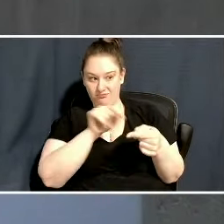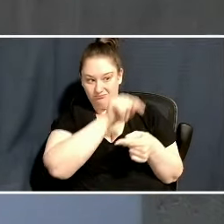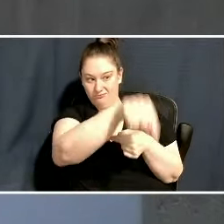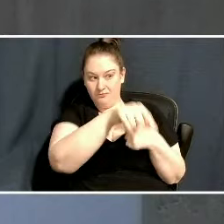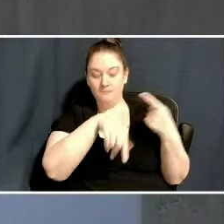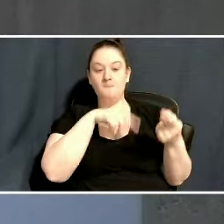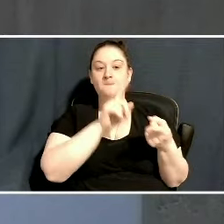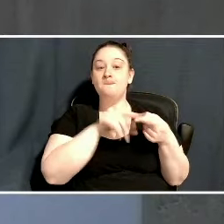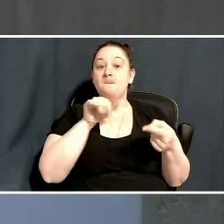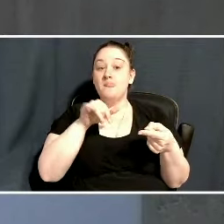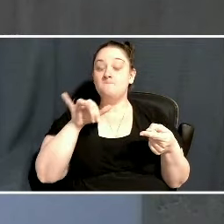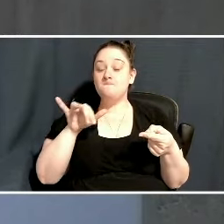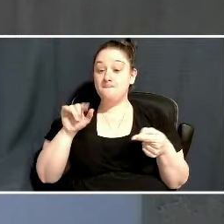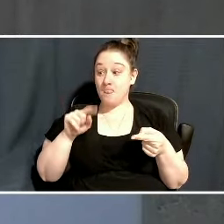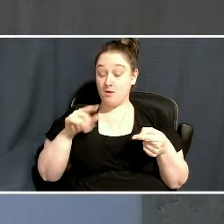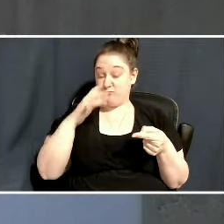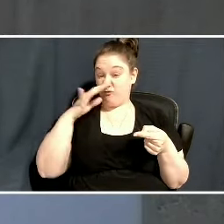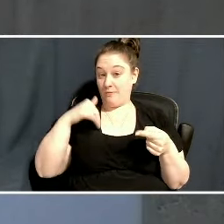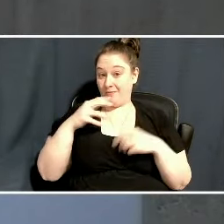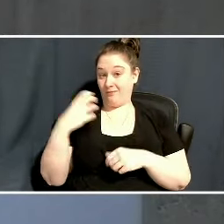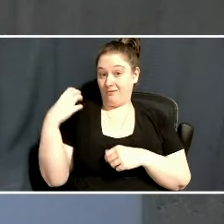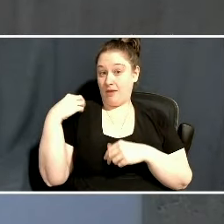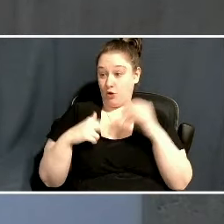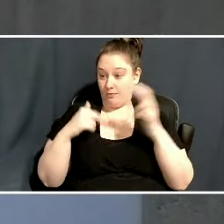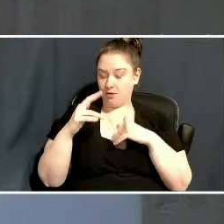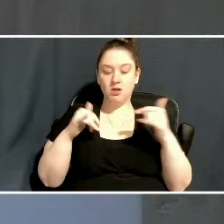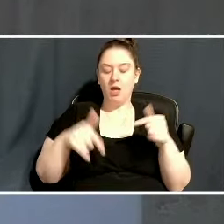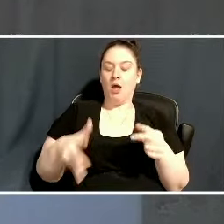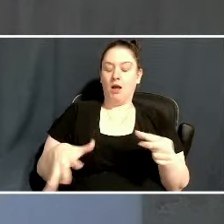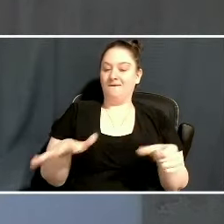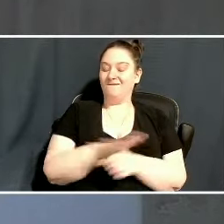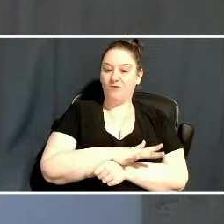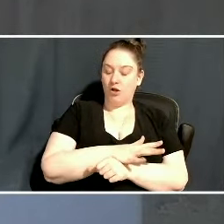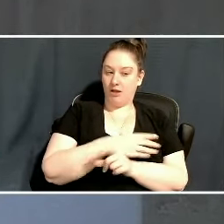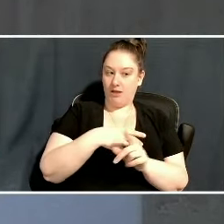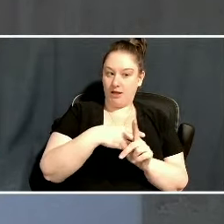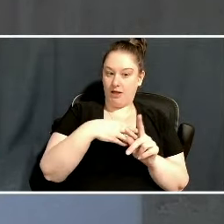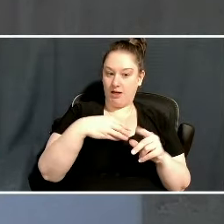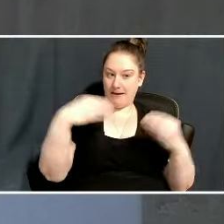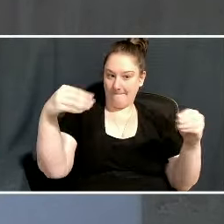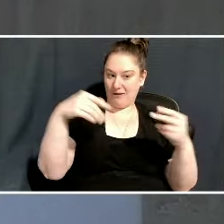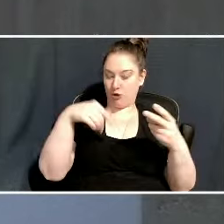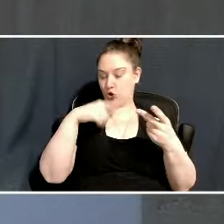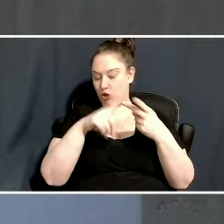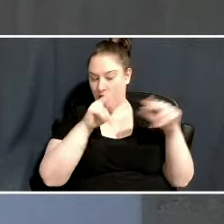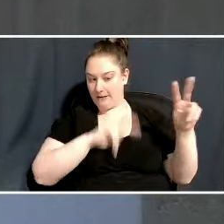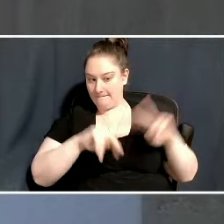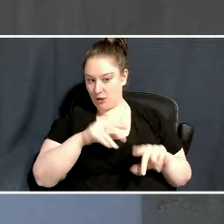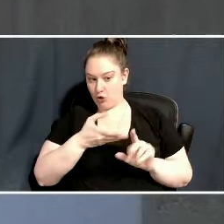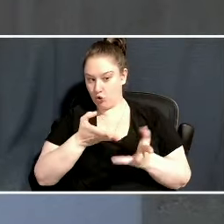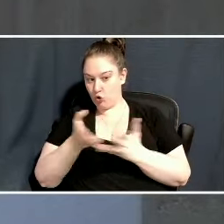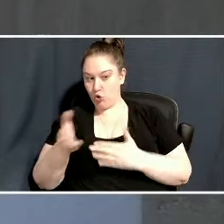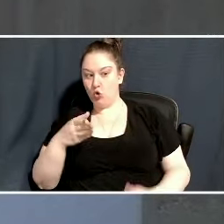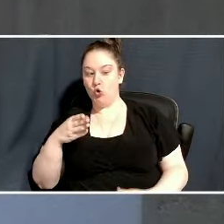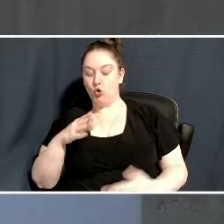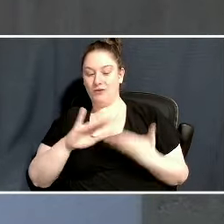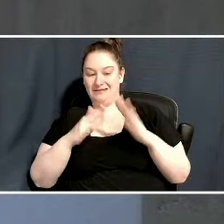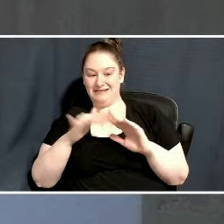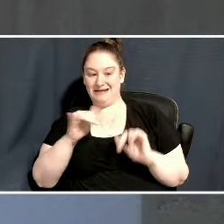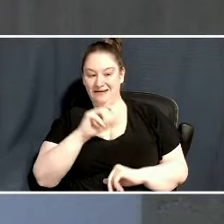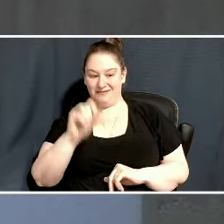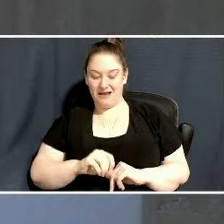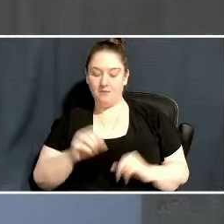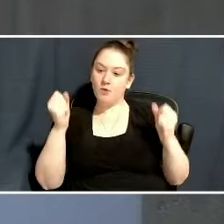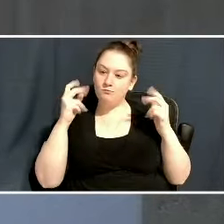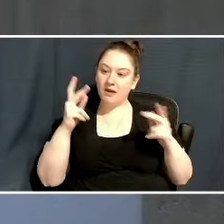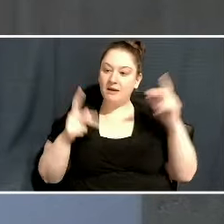entirely by the City of Salem. Because of the nature of our work, there is frequent foot traffic of disabled and elderly individuals who need ADA parking